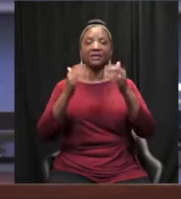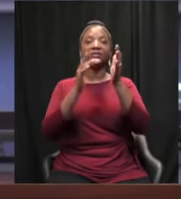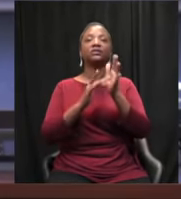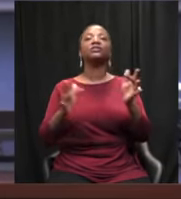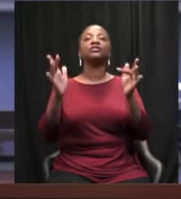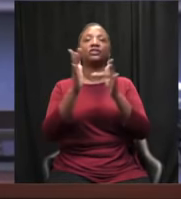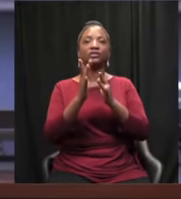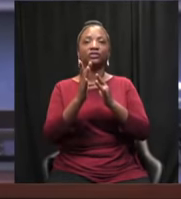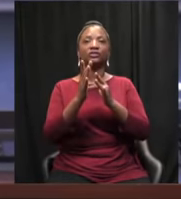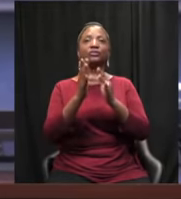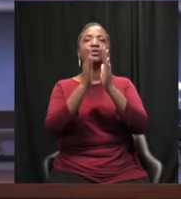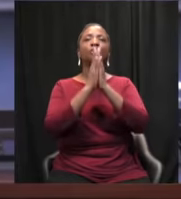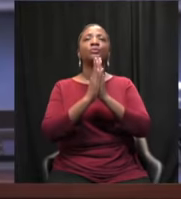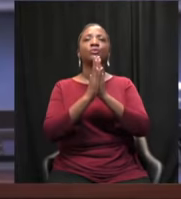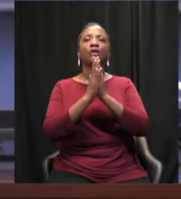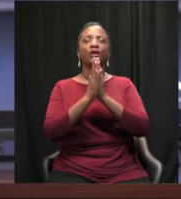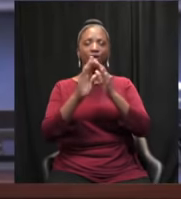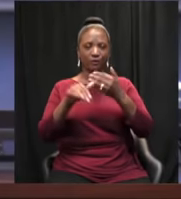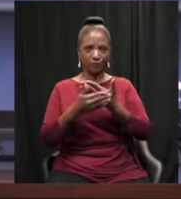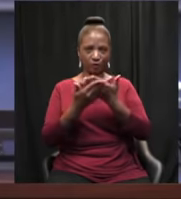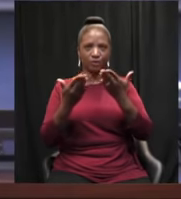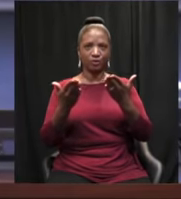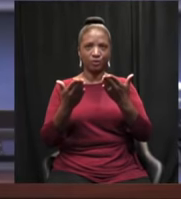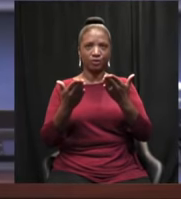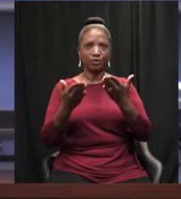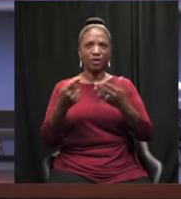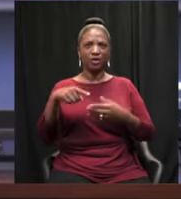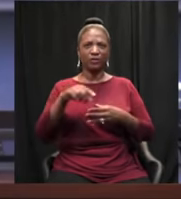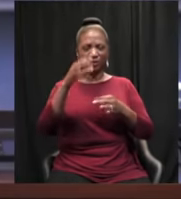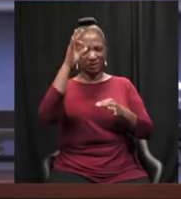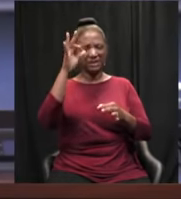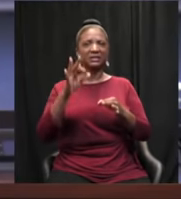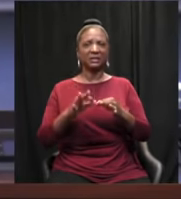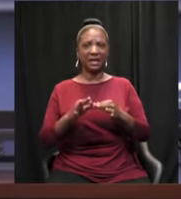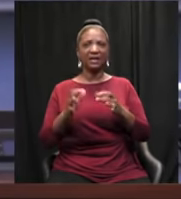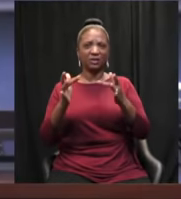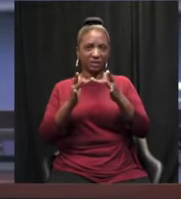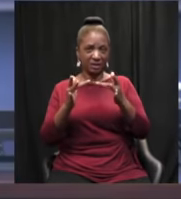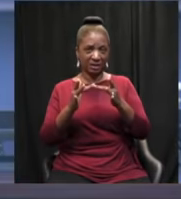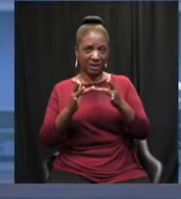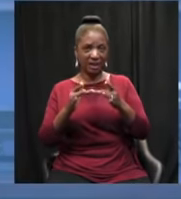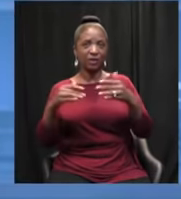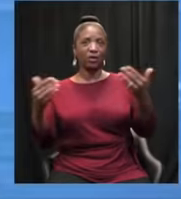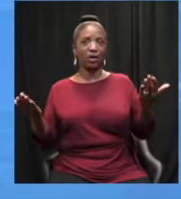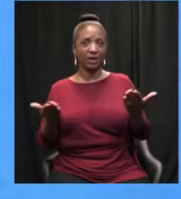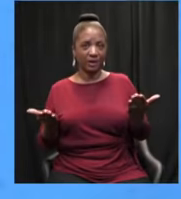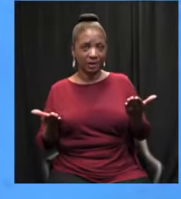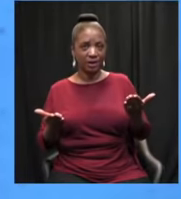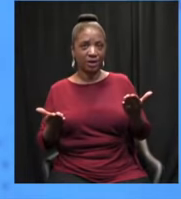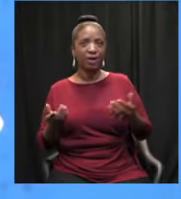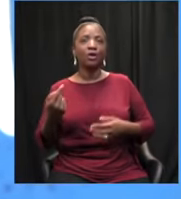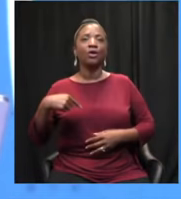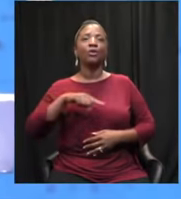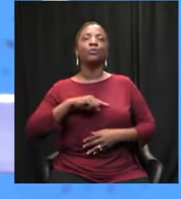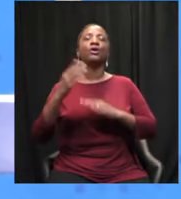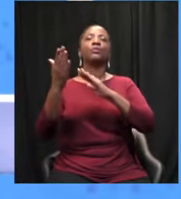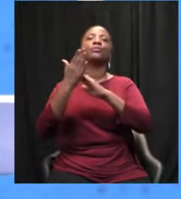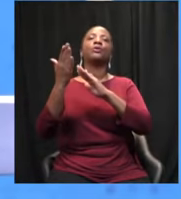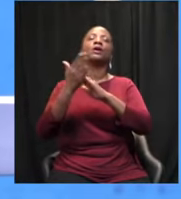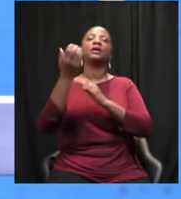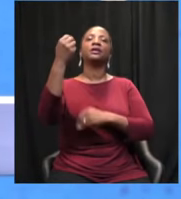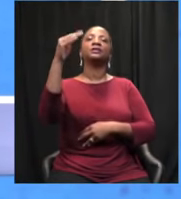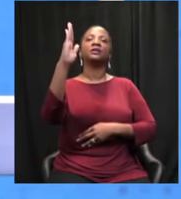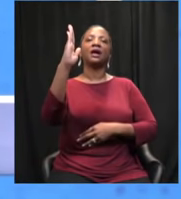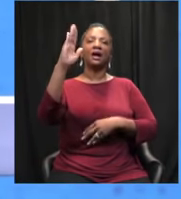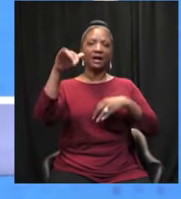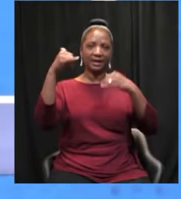this morning, that's making a decision as we speak, that's texting it in online, in the room. We praise God even now for the decisions. Come on, would you